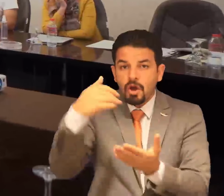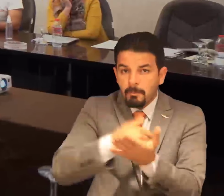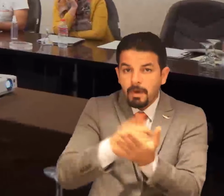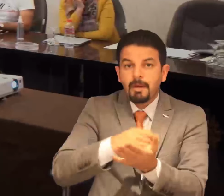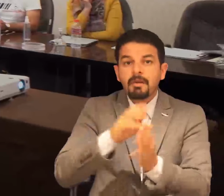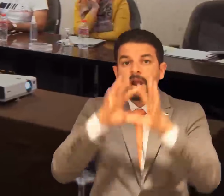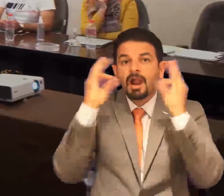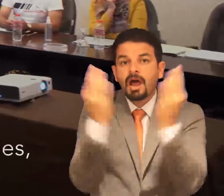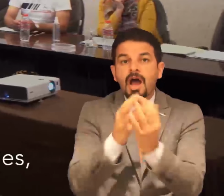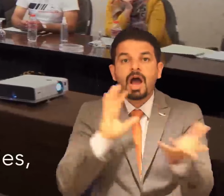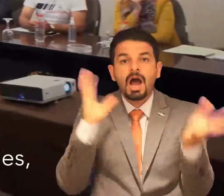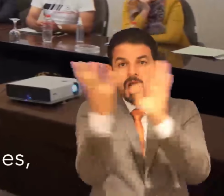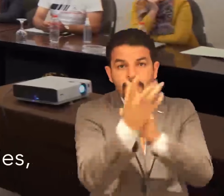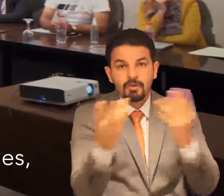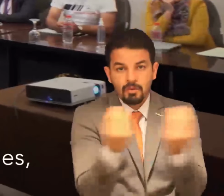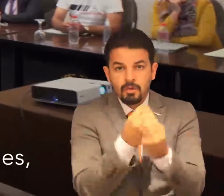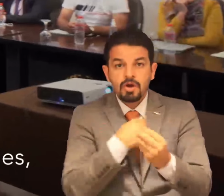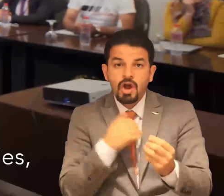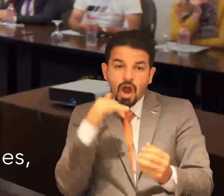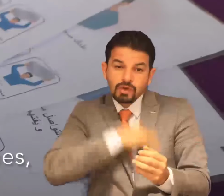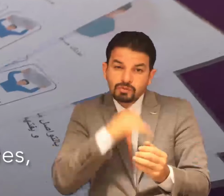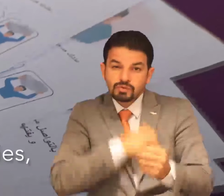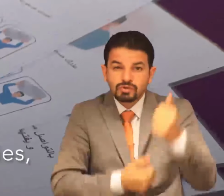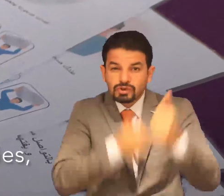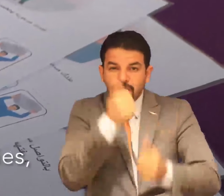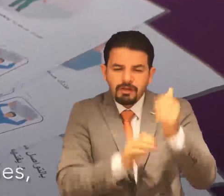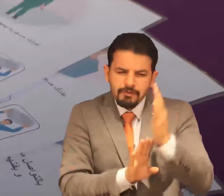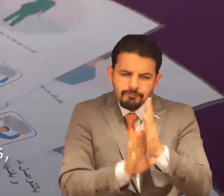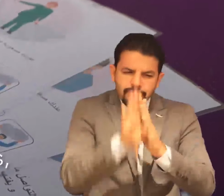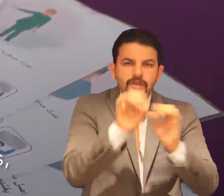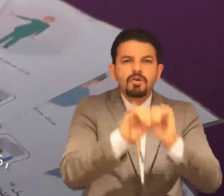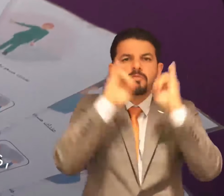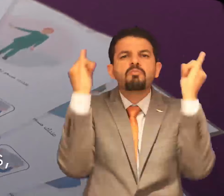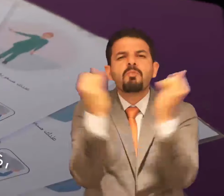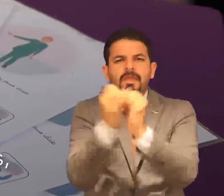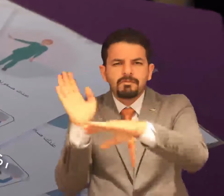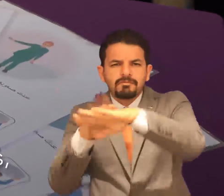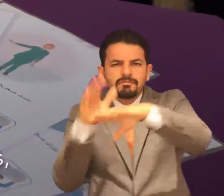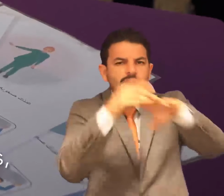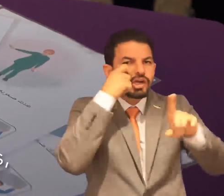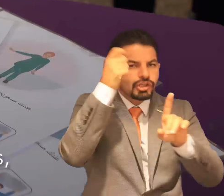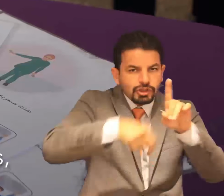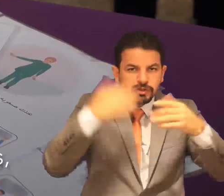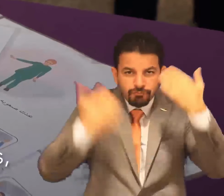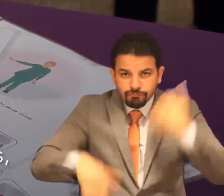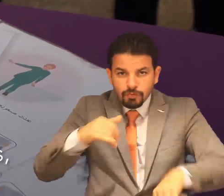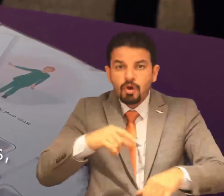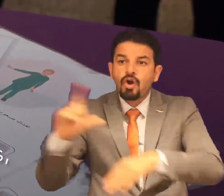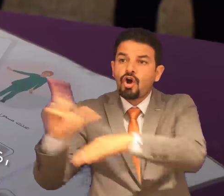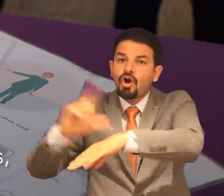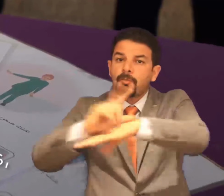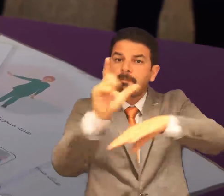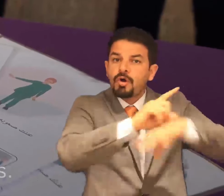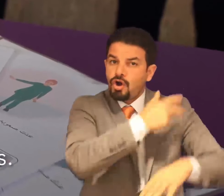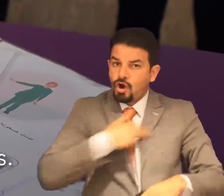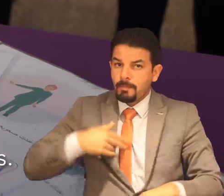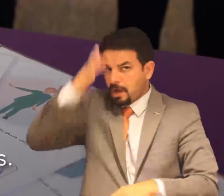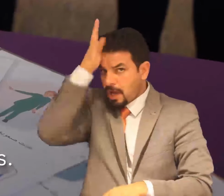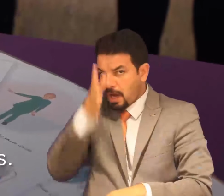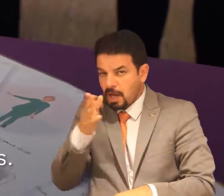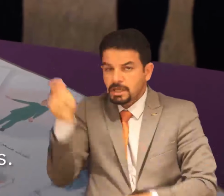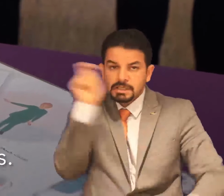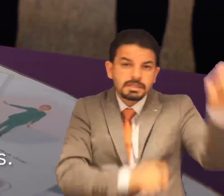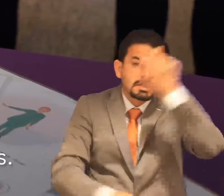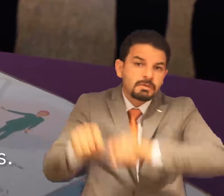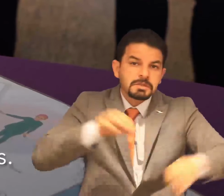results to reach other organizations of persons with disabilities iraqi government actors and policy makers